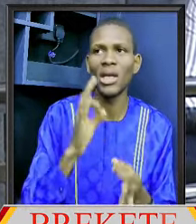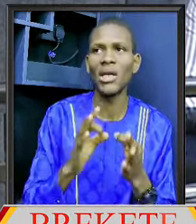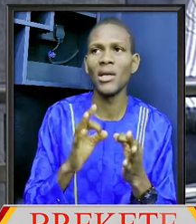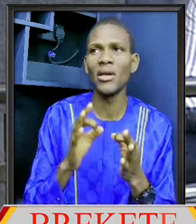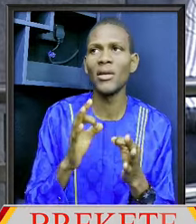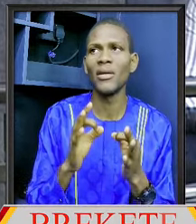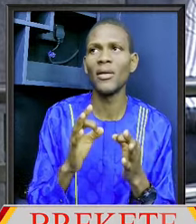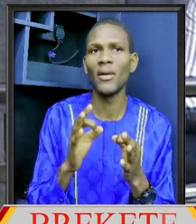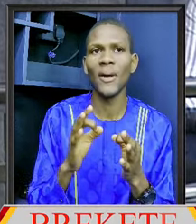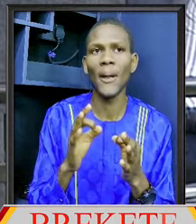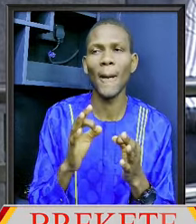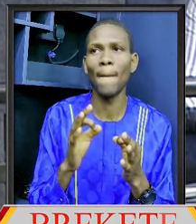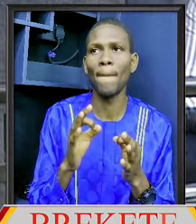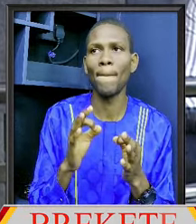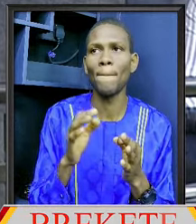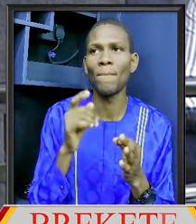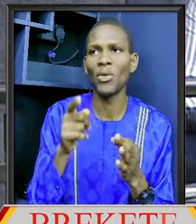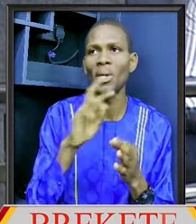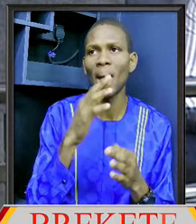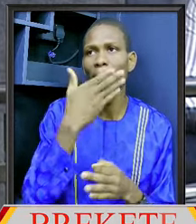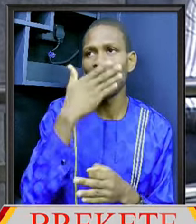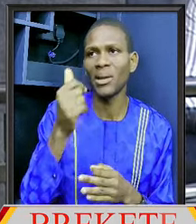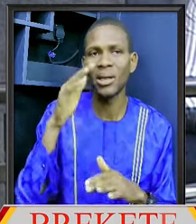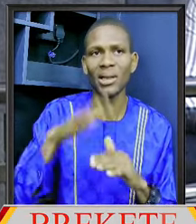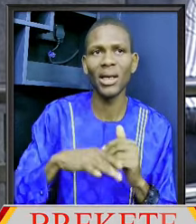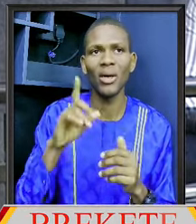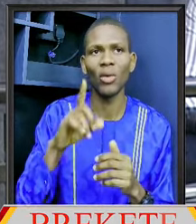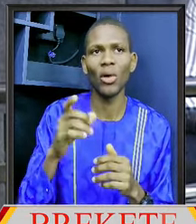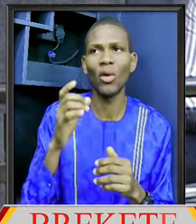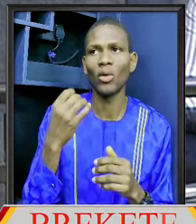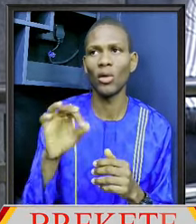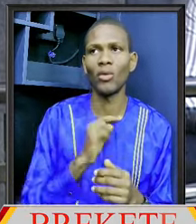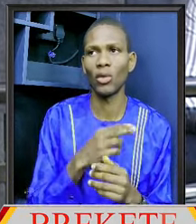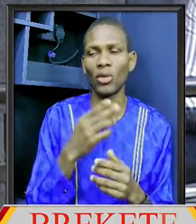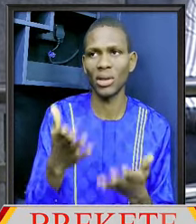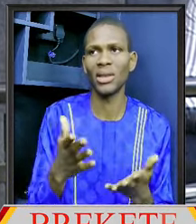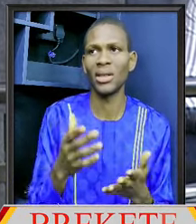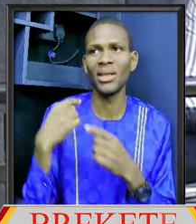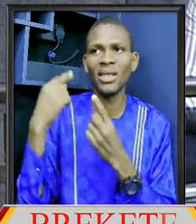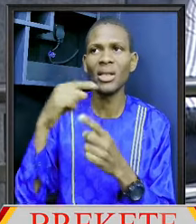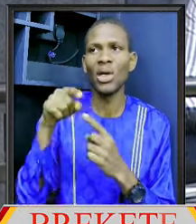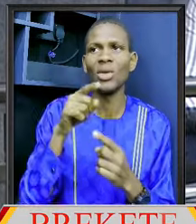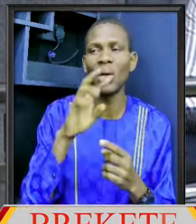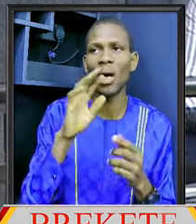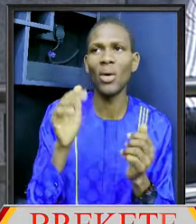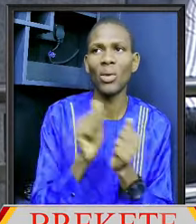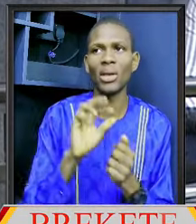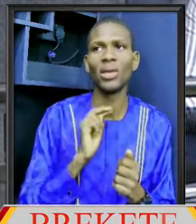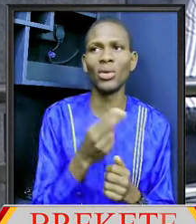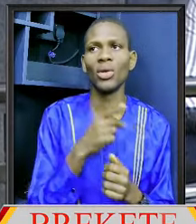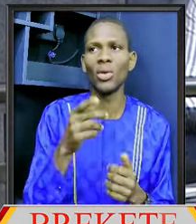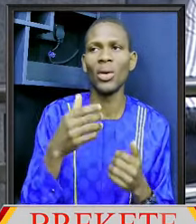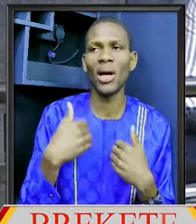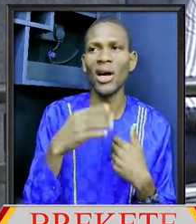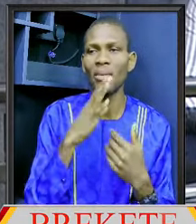even you are better than many of us here. Wait. Because since when you don't deal with us,